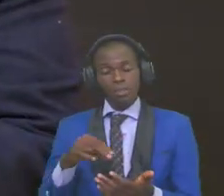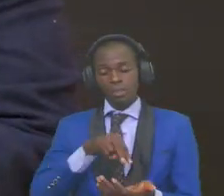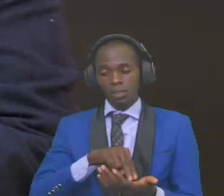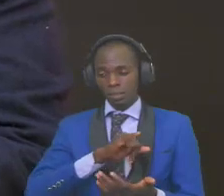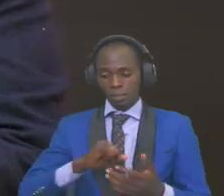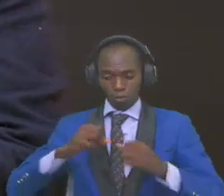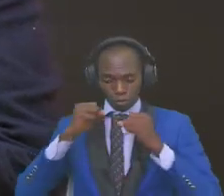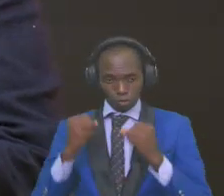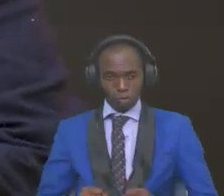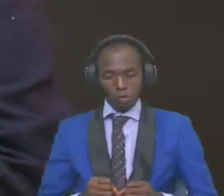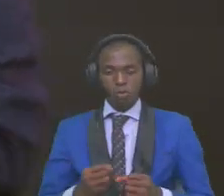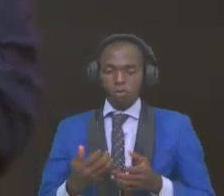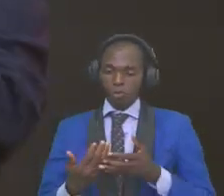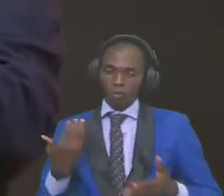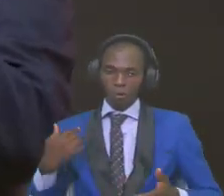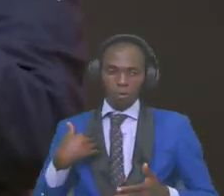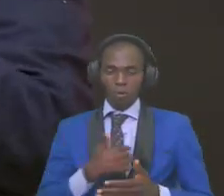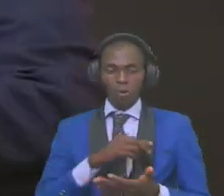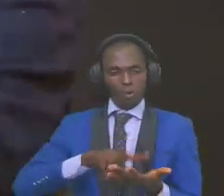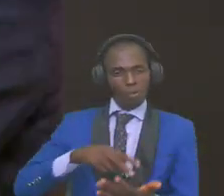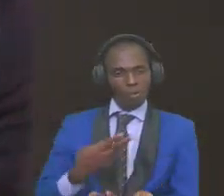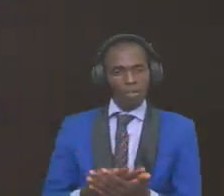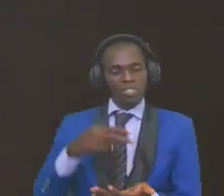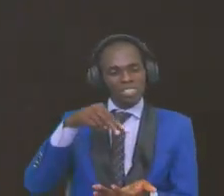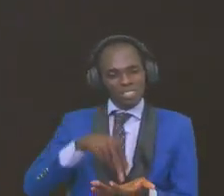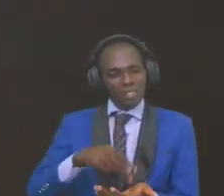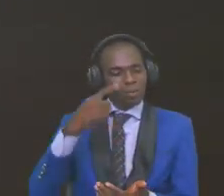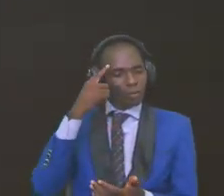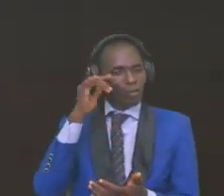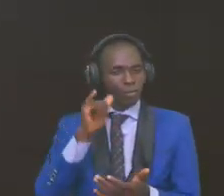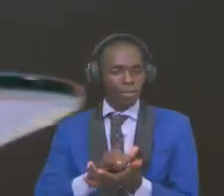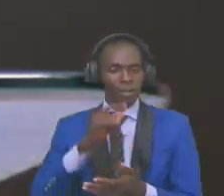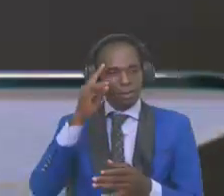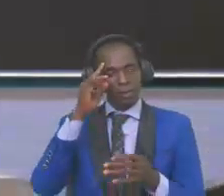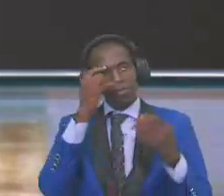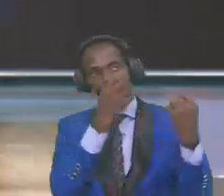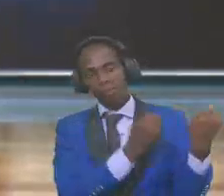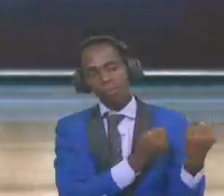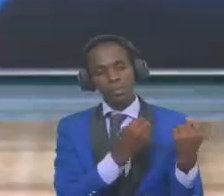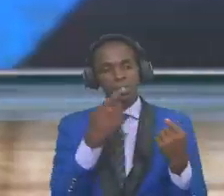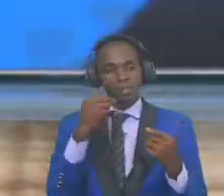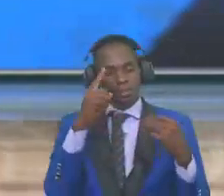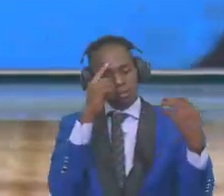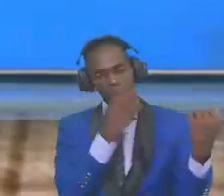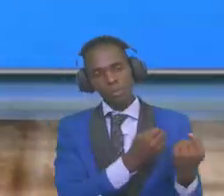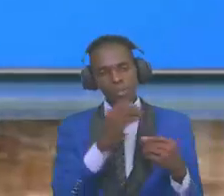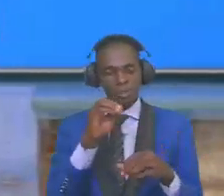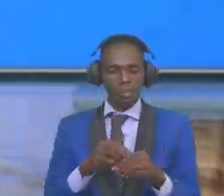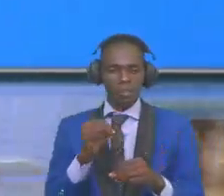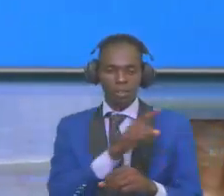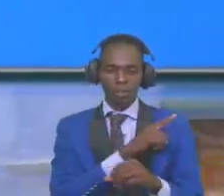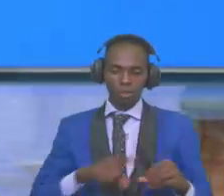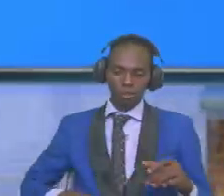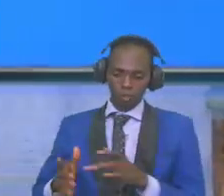firm, lest we fall. We stand for that faith. The faith of the Lord Jesus